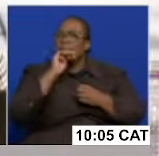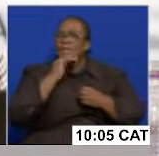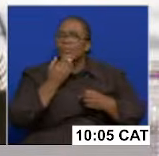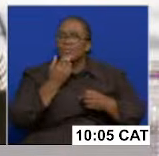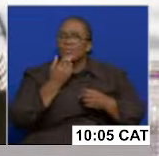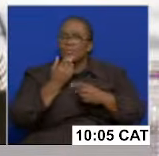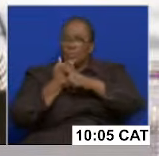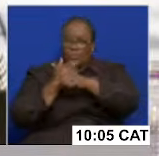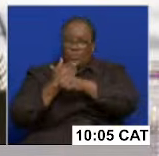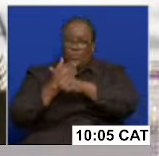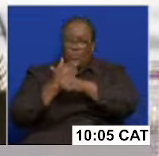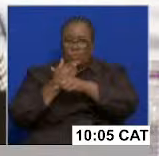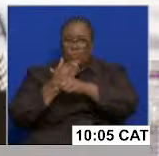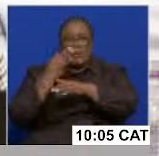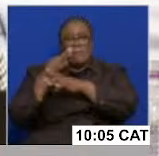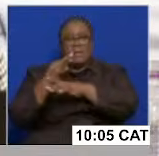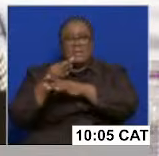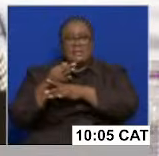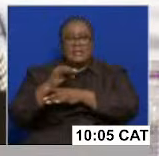a reference to Mr. Mkwanazi?